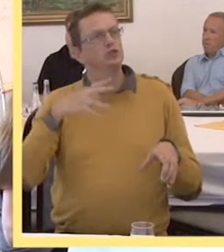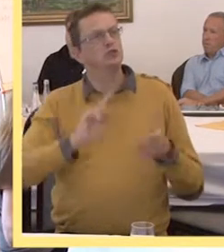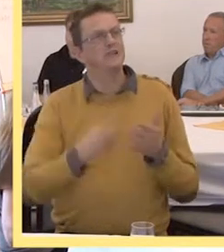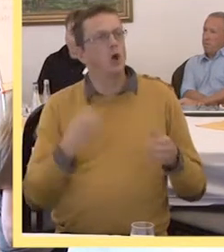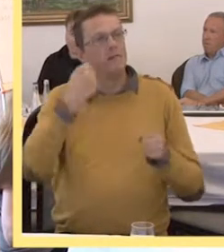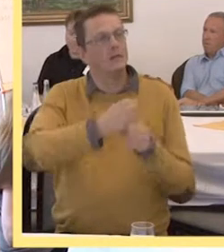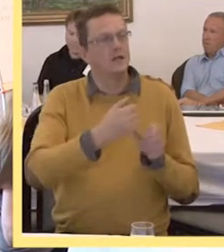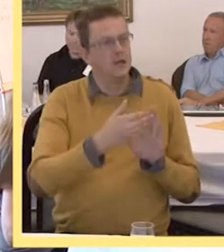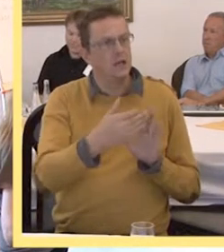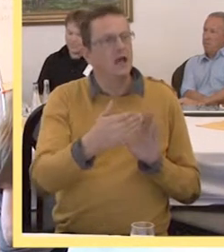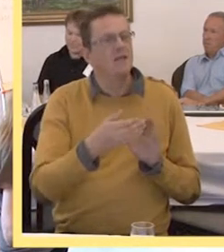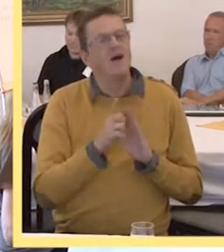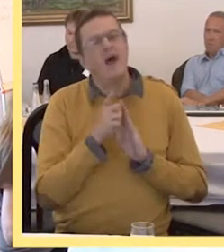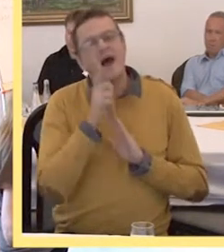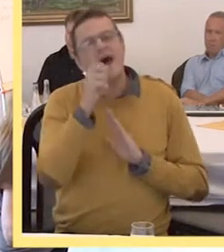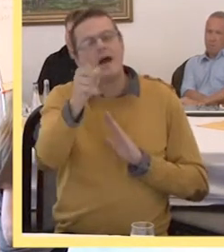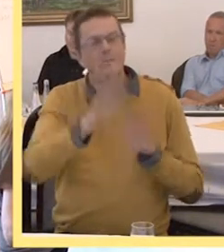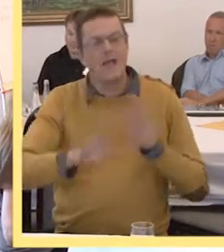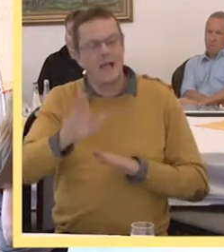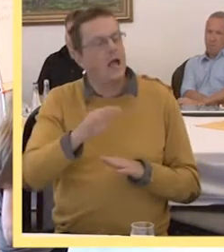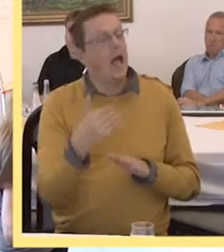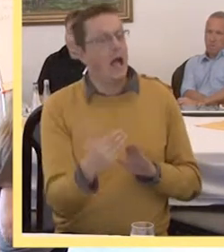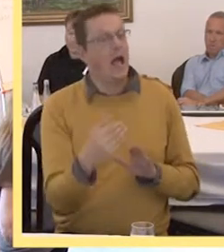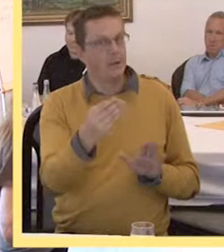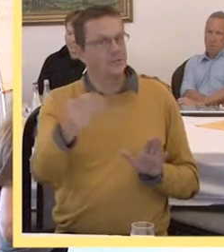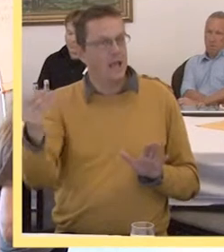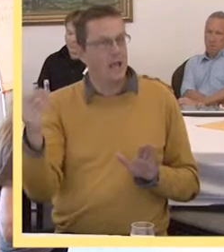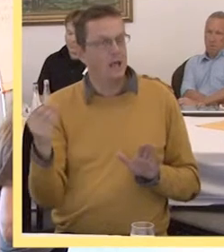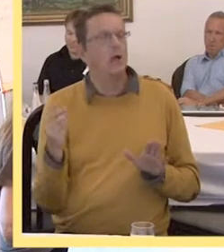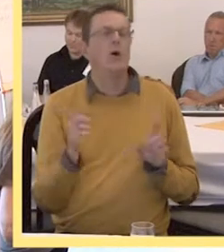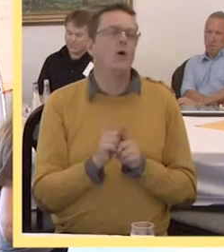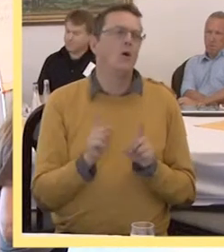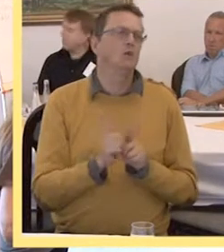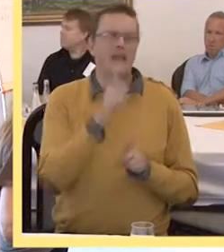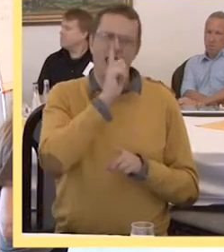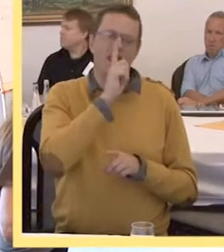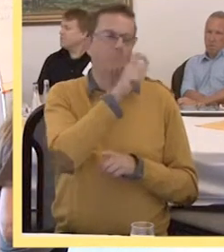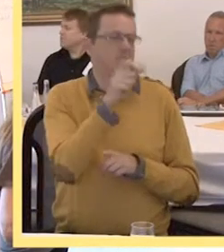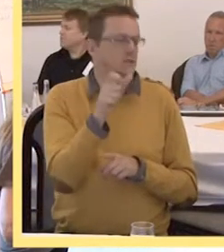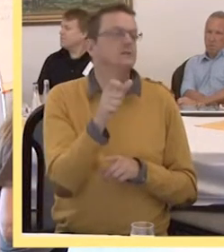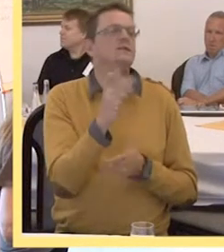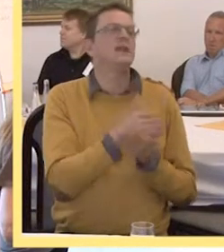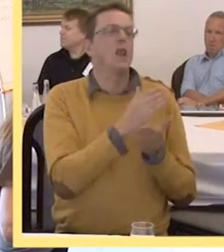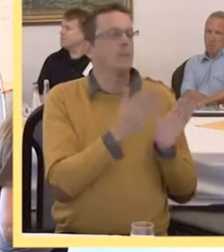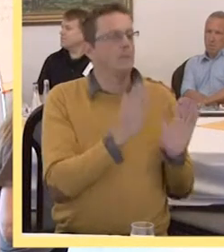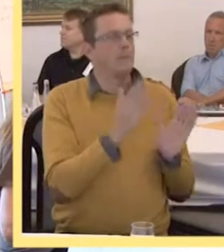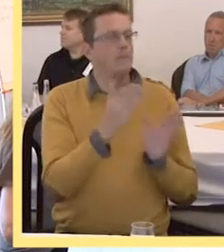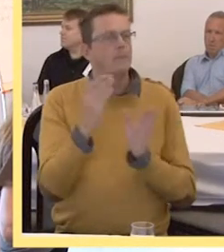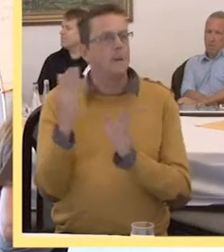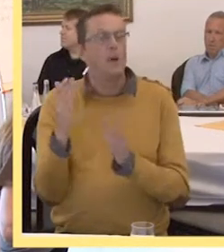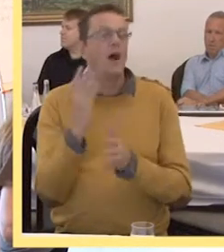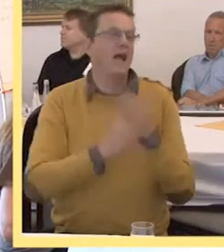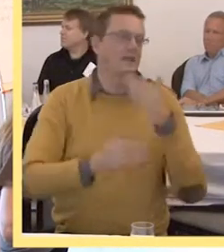and for the long-term phase. Also for older people, persons with disabilities,